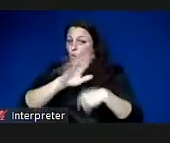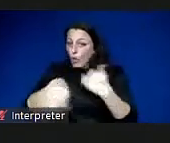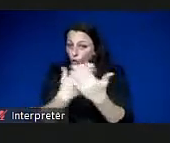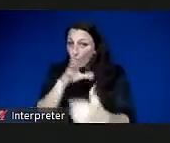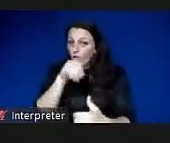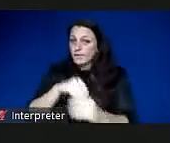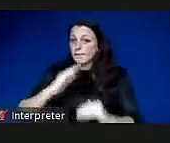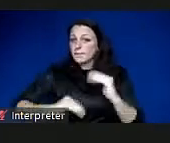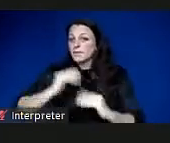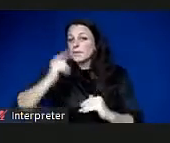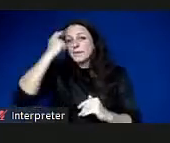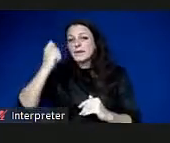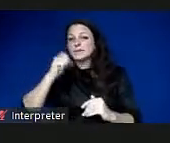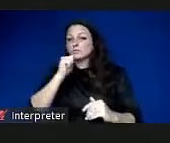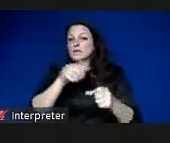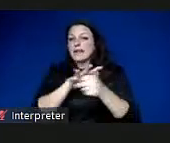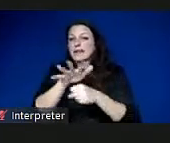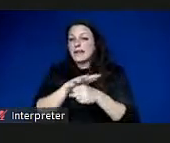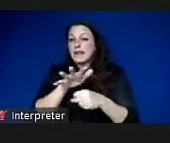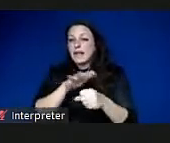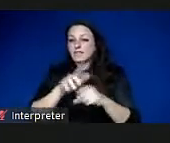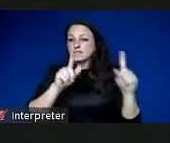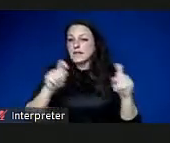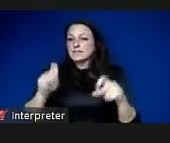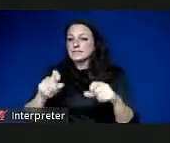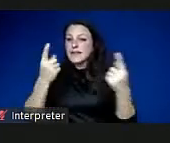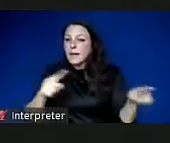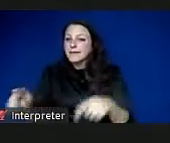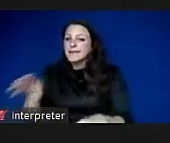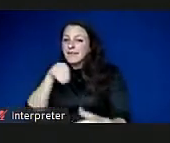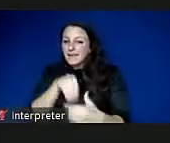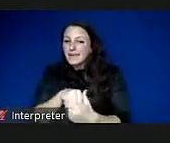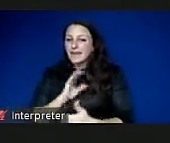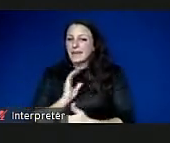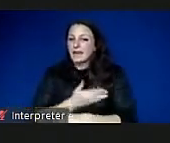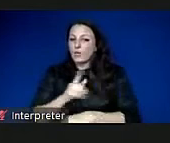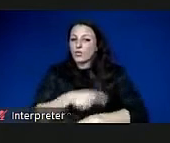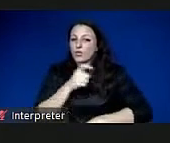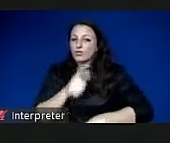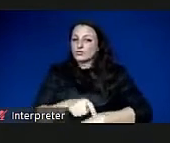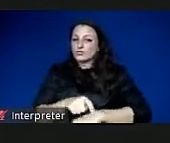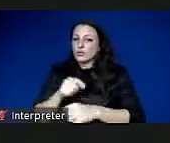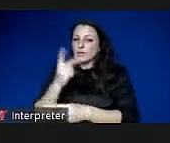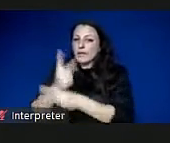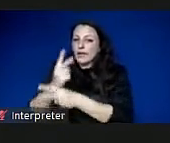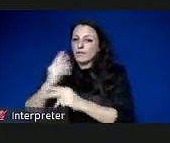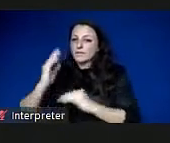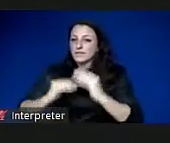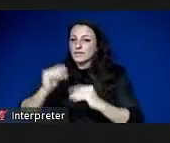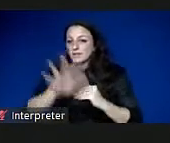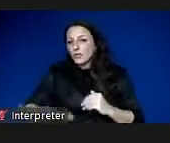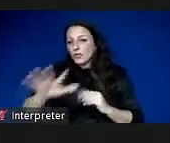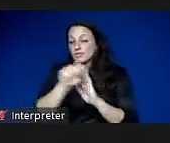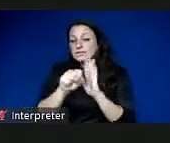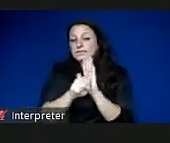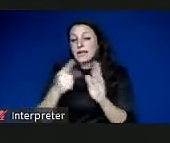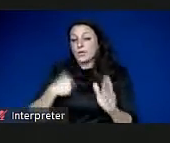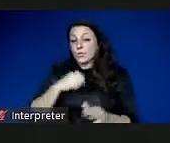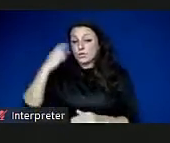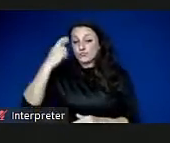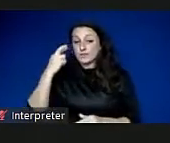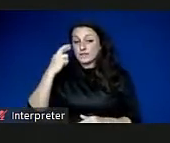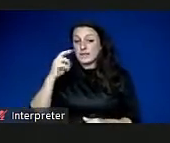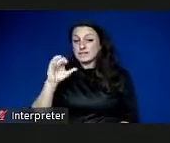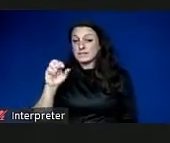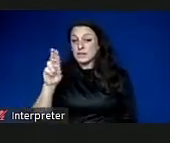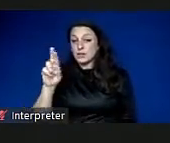testing occurring in our long-term care facilities across the state. But again, when we found out that Cumulative may not